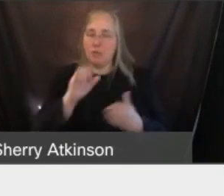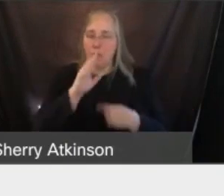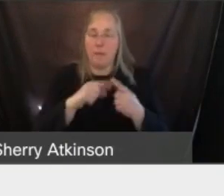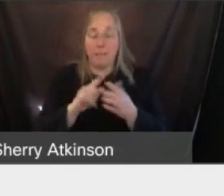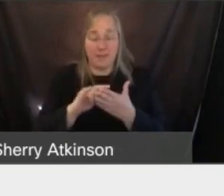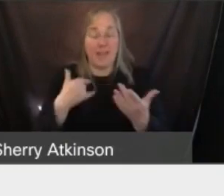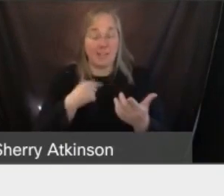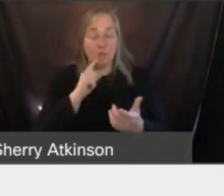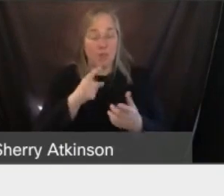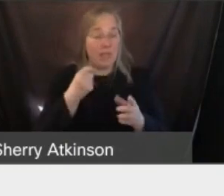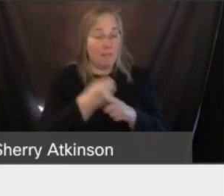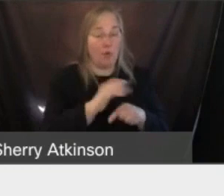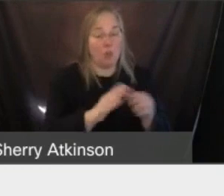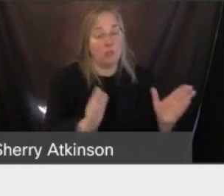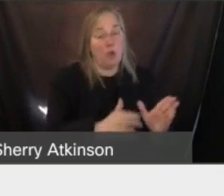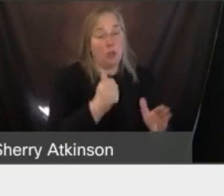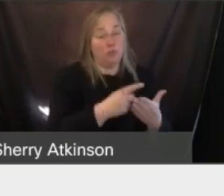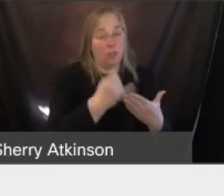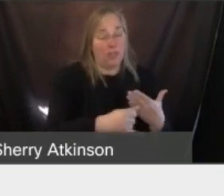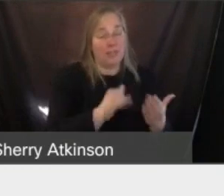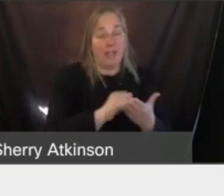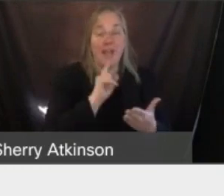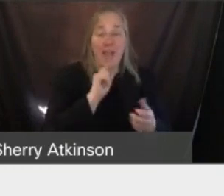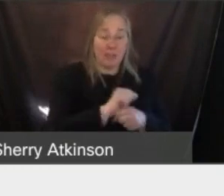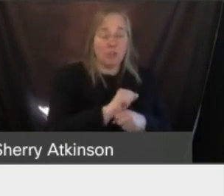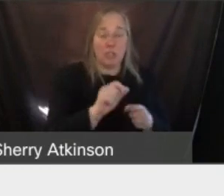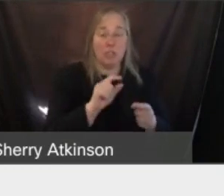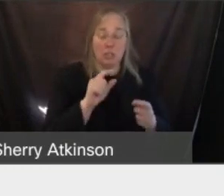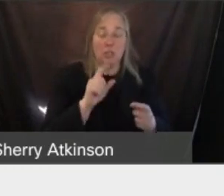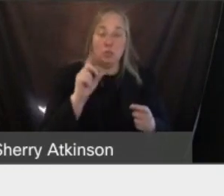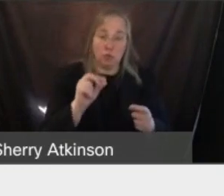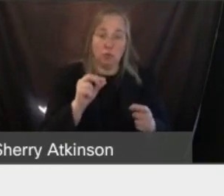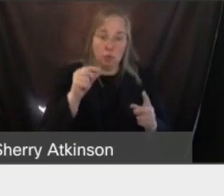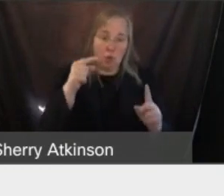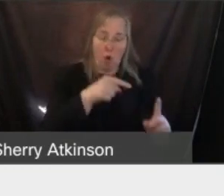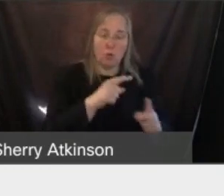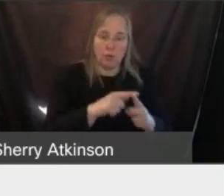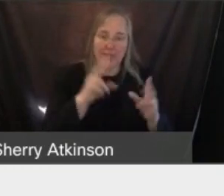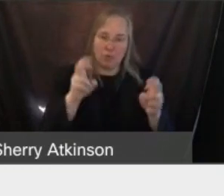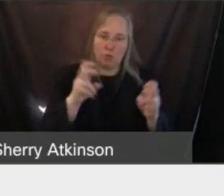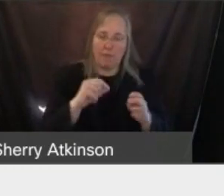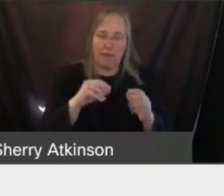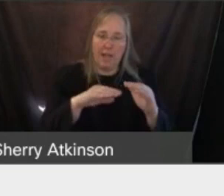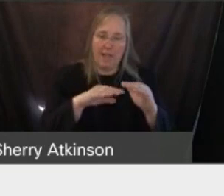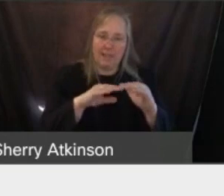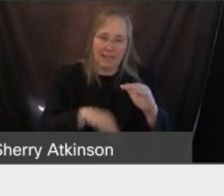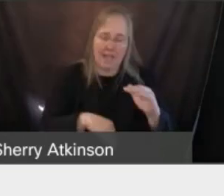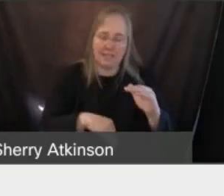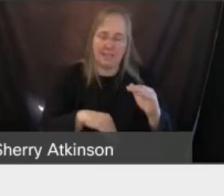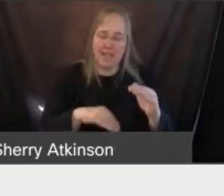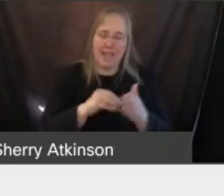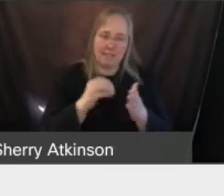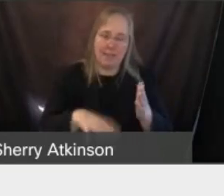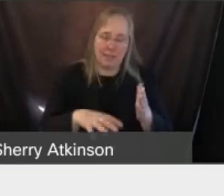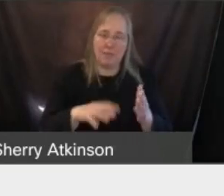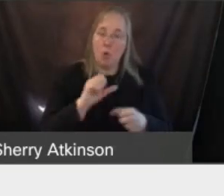projects that actually do go to the issue of less expensive workforce housing that's not being